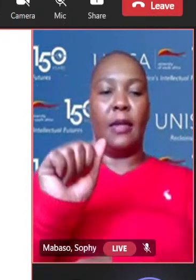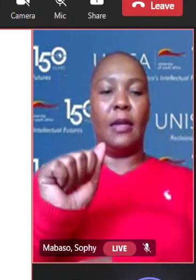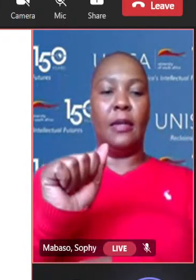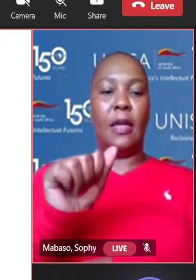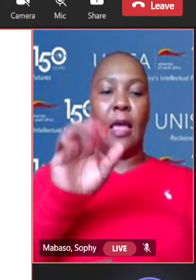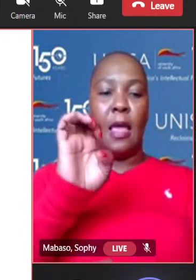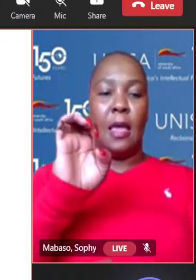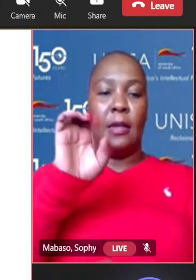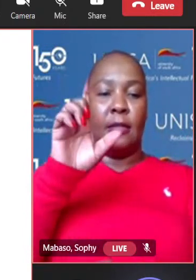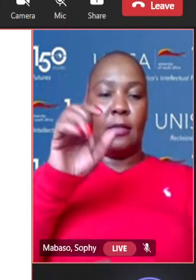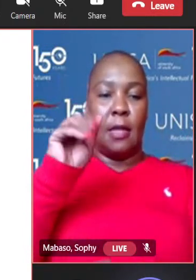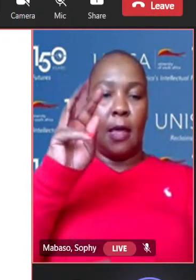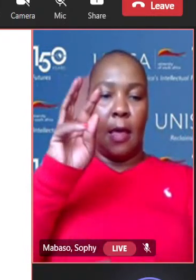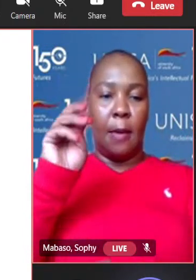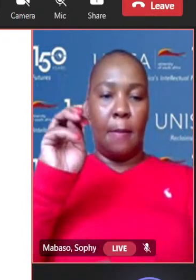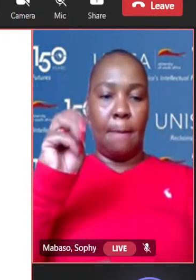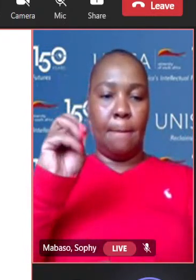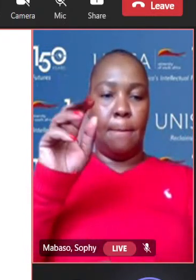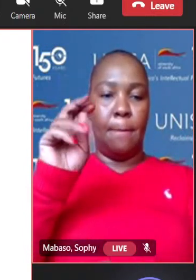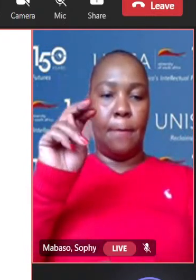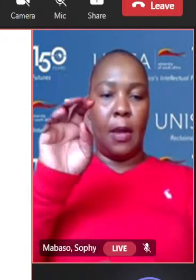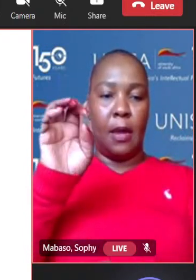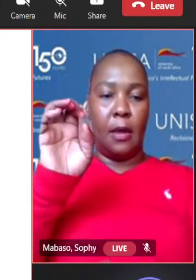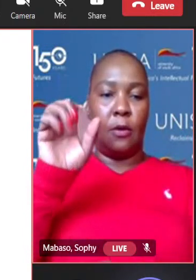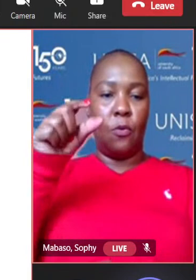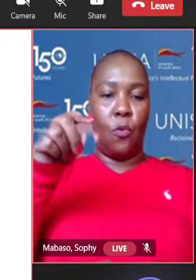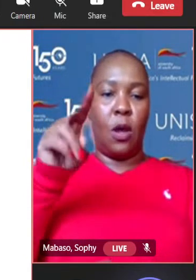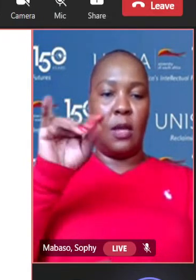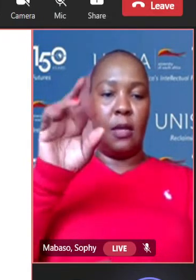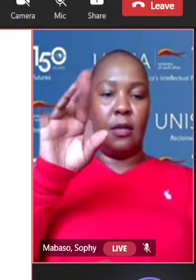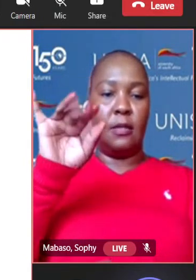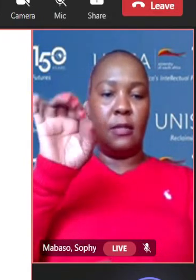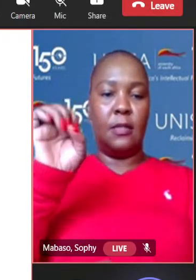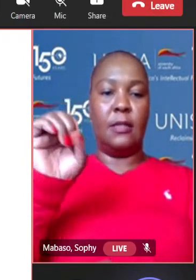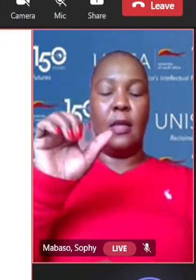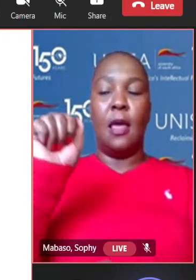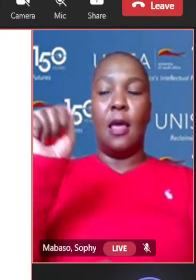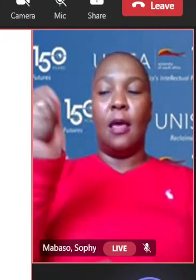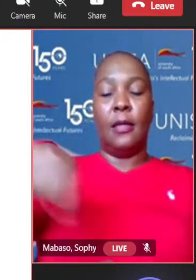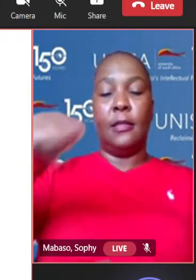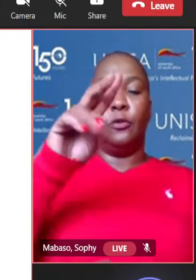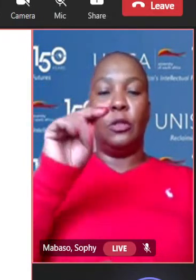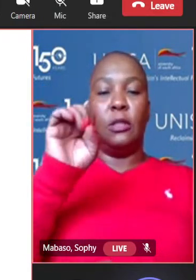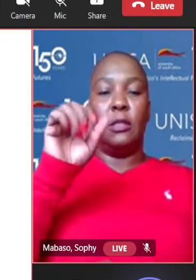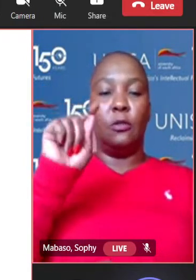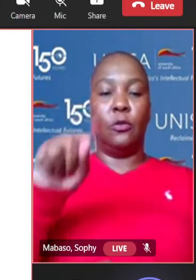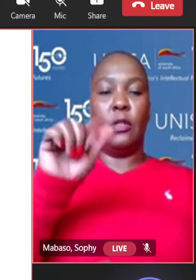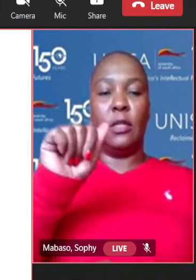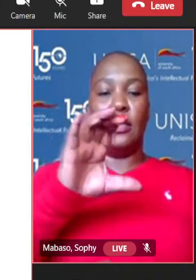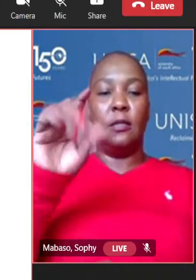inquiries. And you also have our contact center, which is our student support